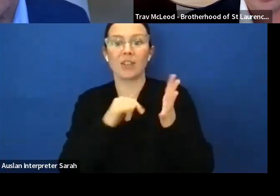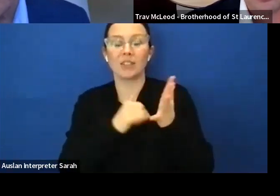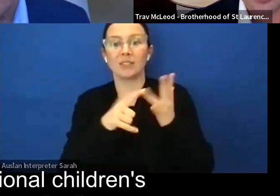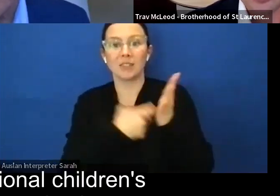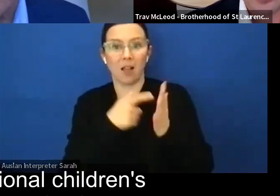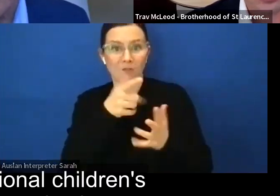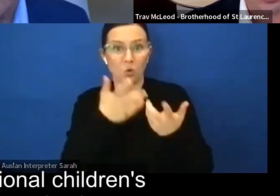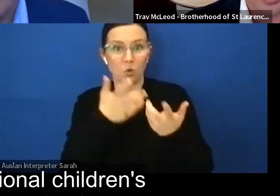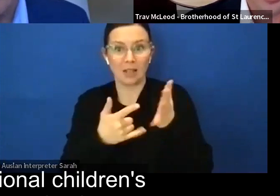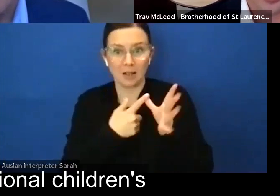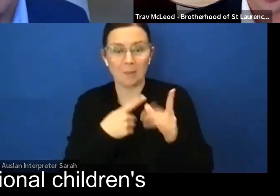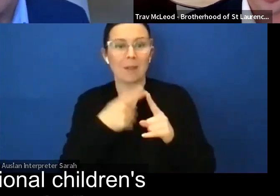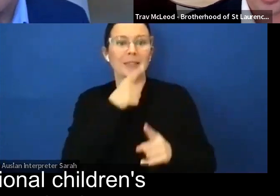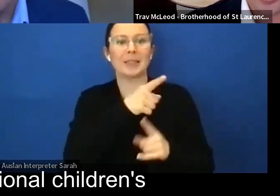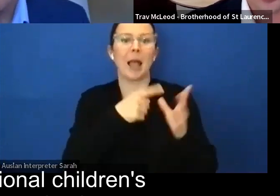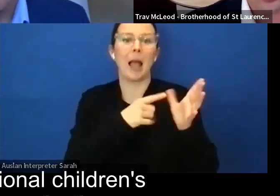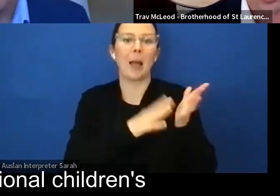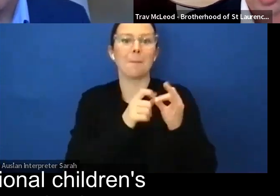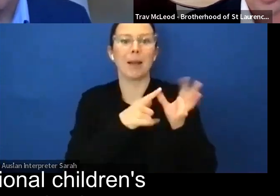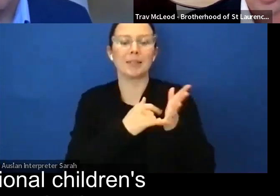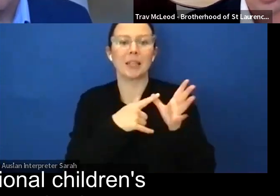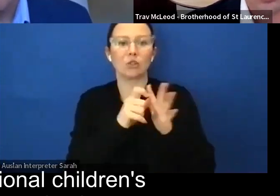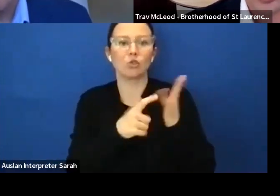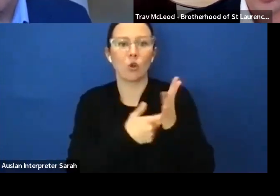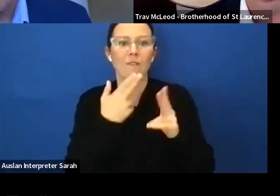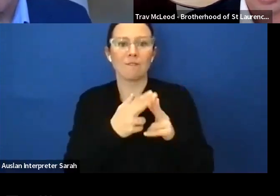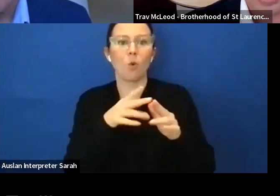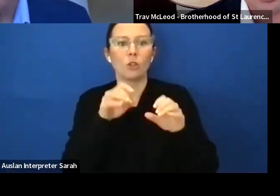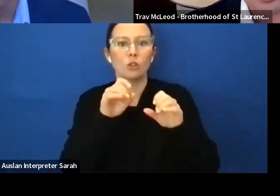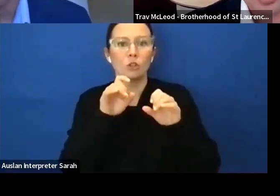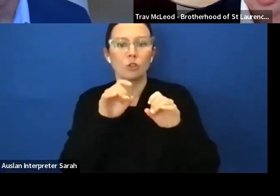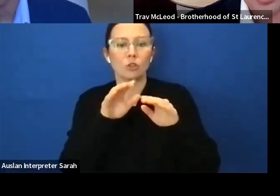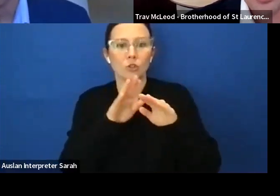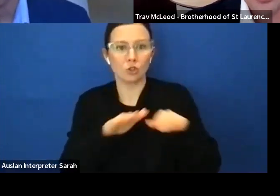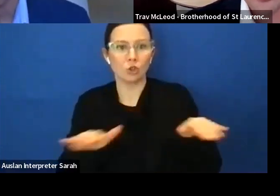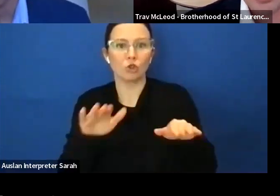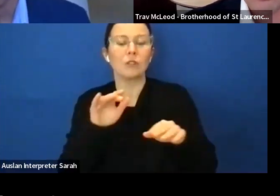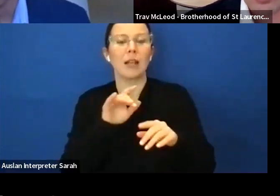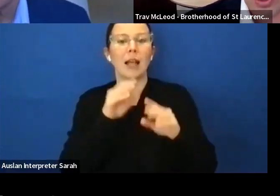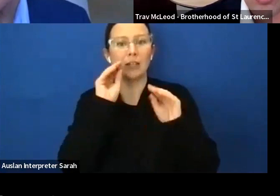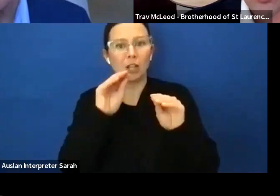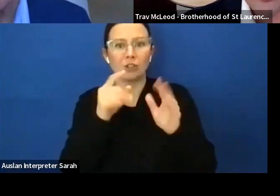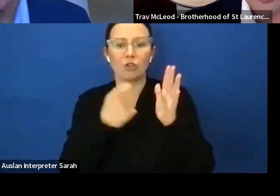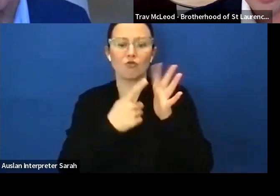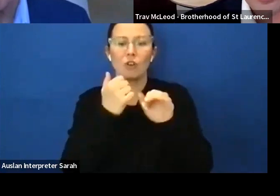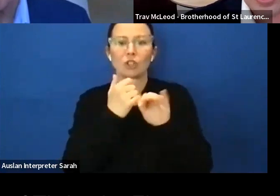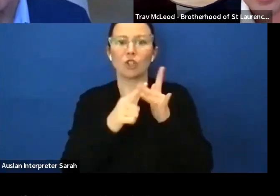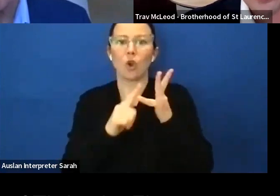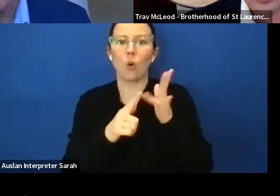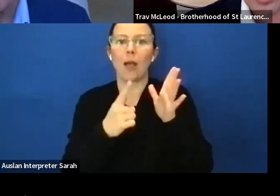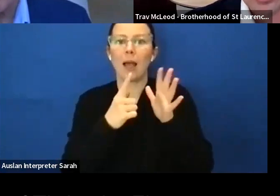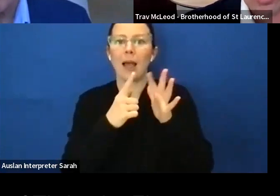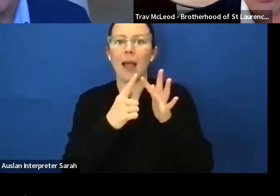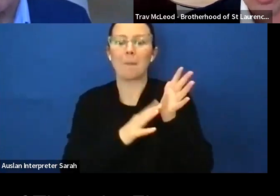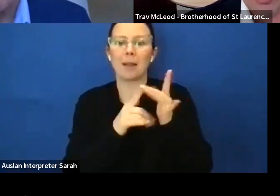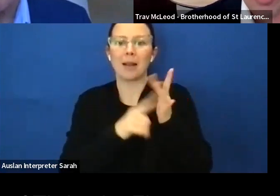for the International Children's Education Organisation, Reggio Emilia. As many of you know, Jay is